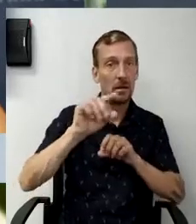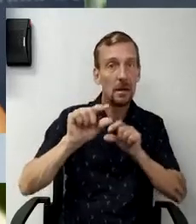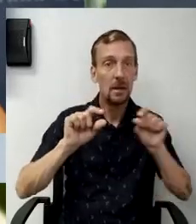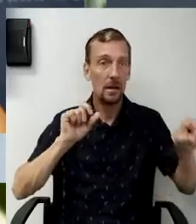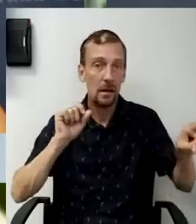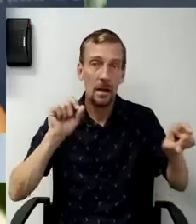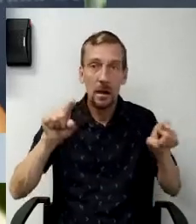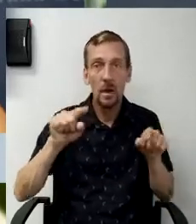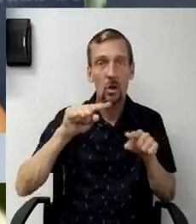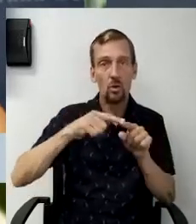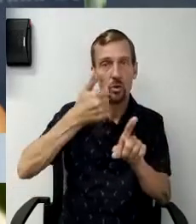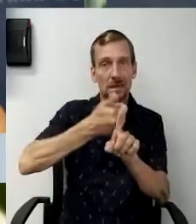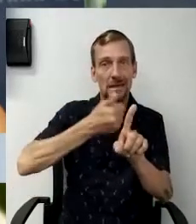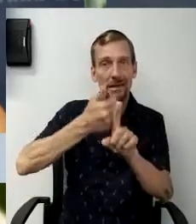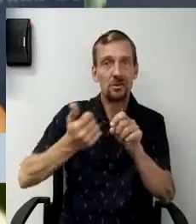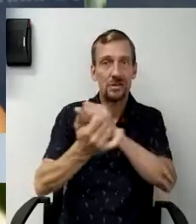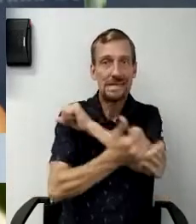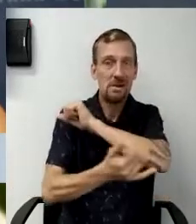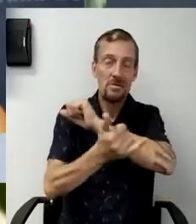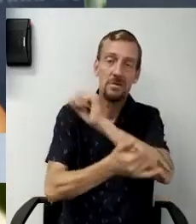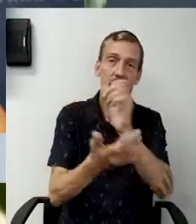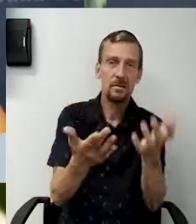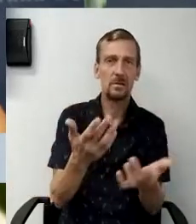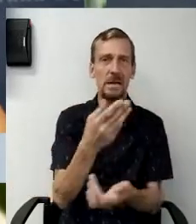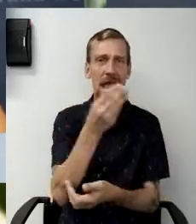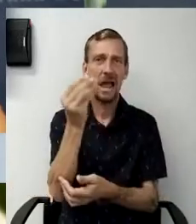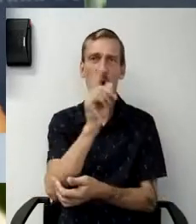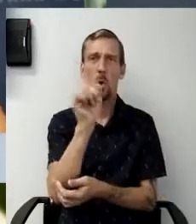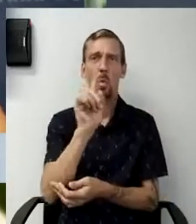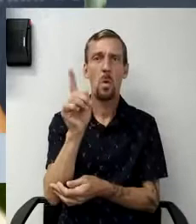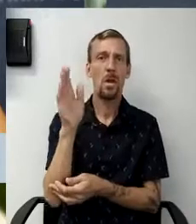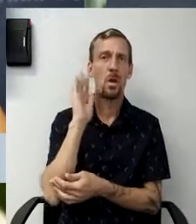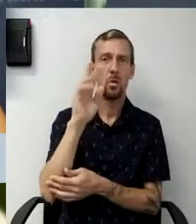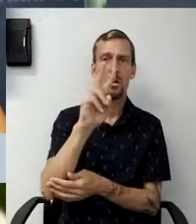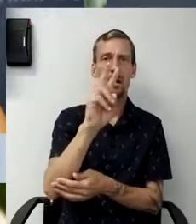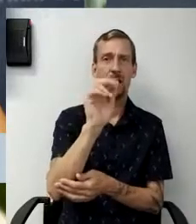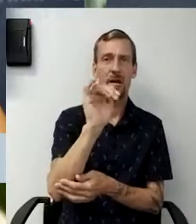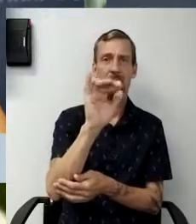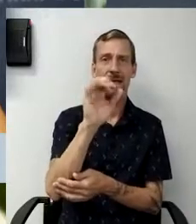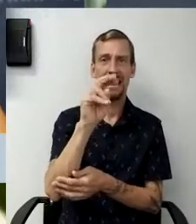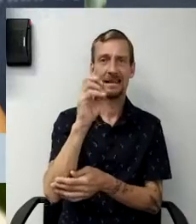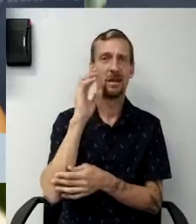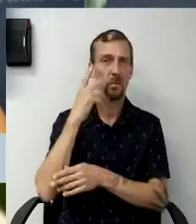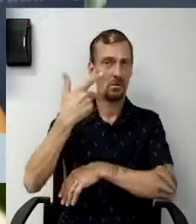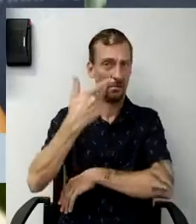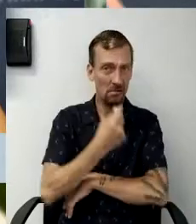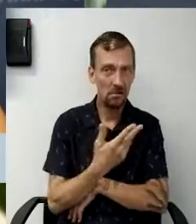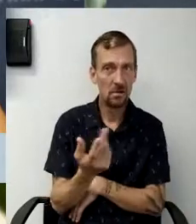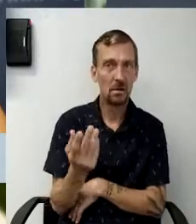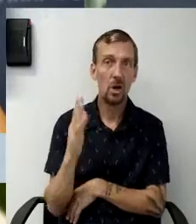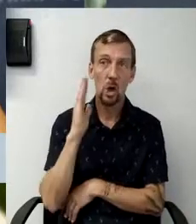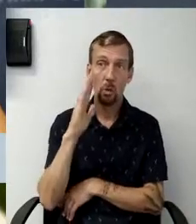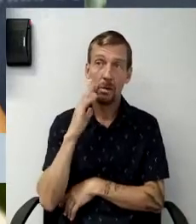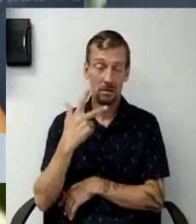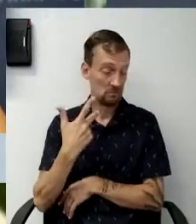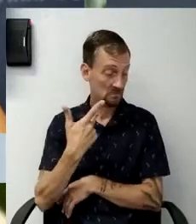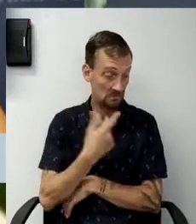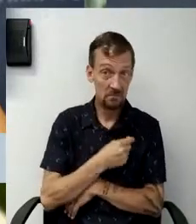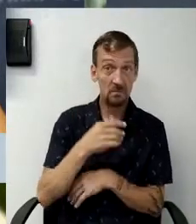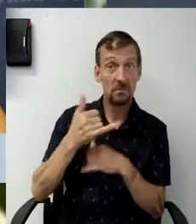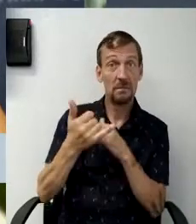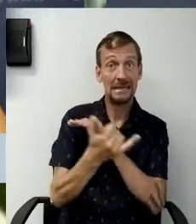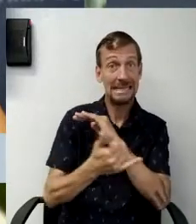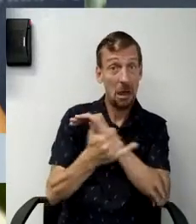that to the county, and then and where will the vaccines be administered? Is it going to be administered, you know, at the